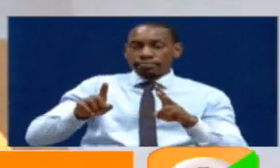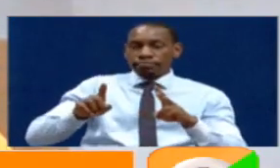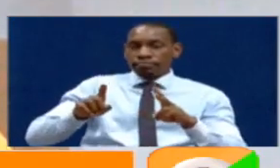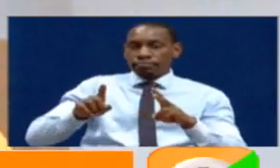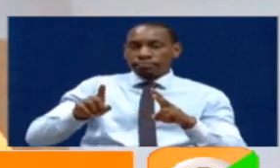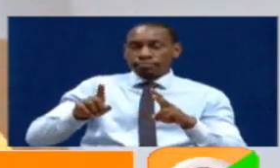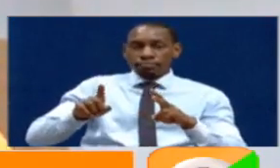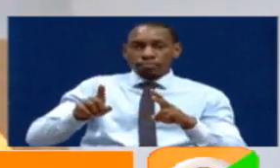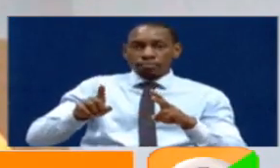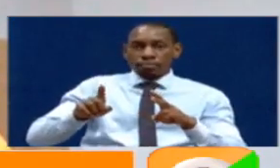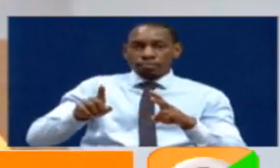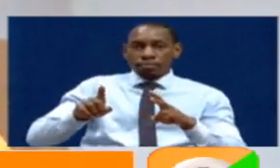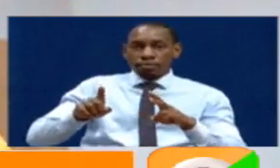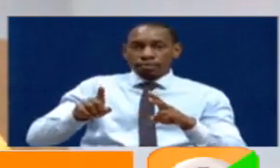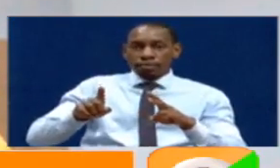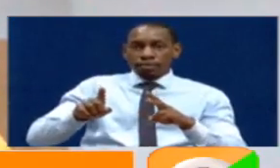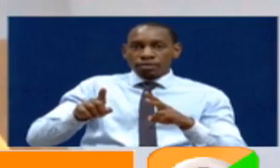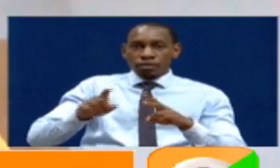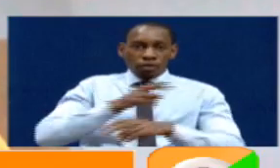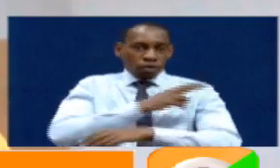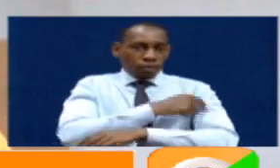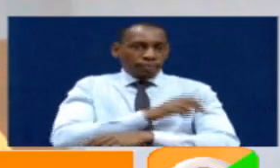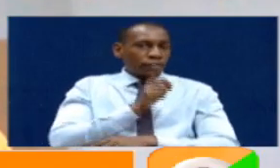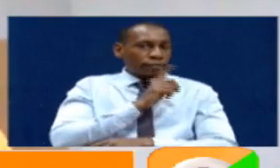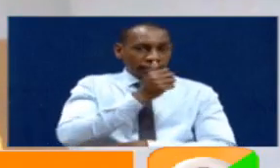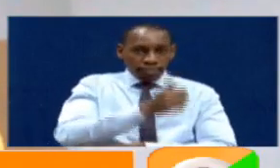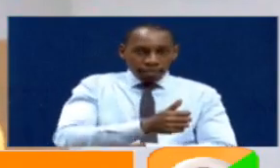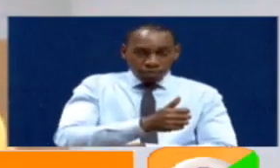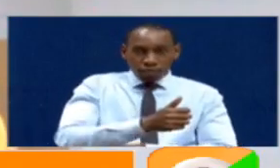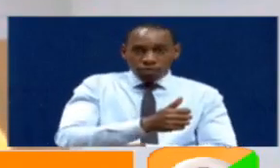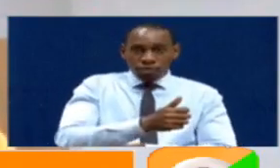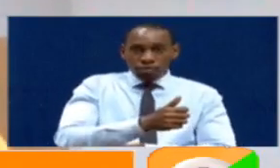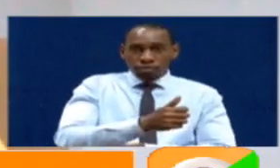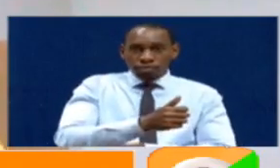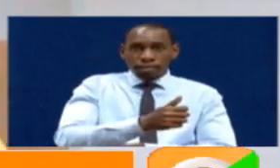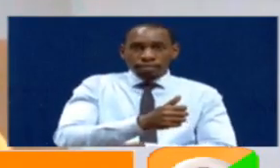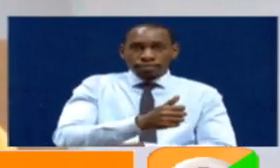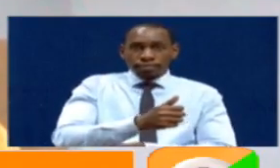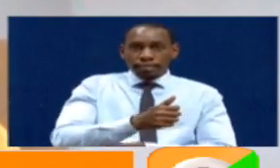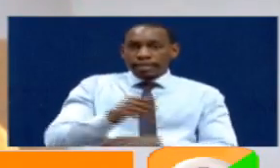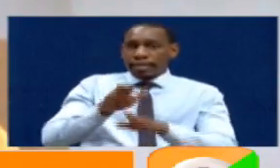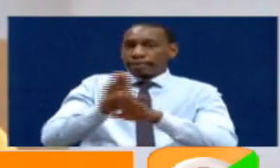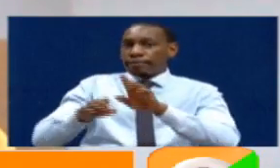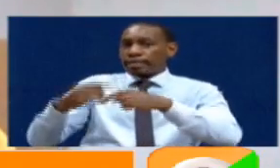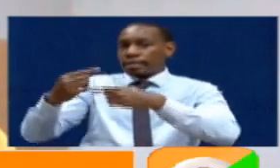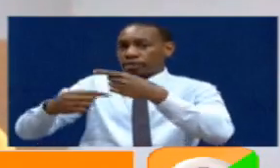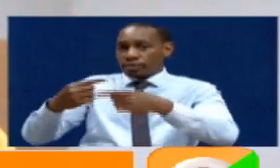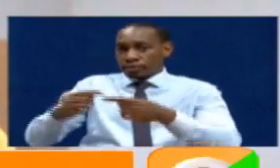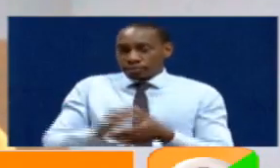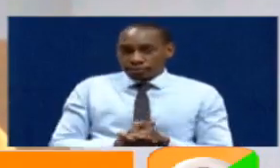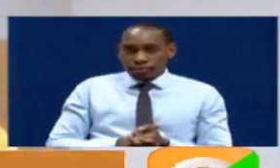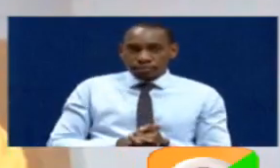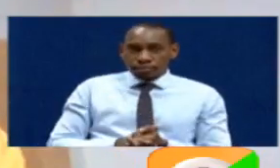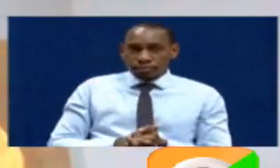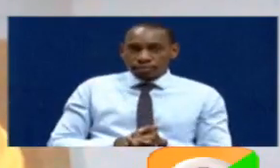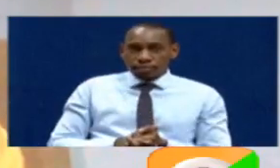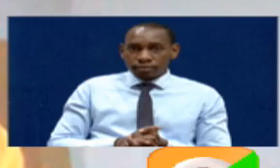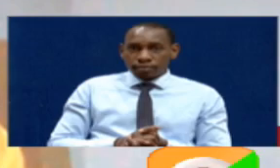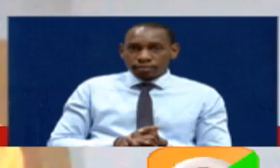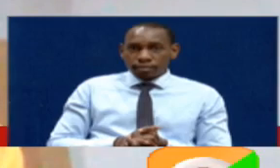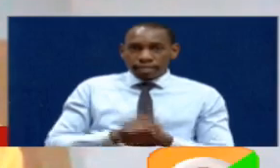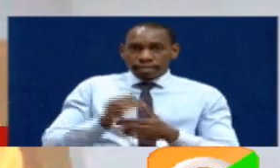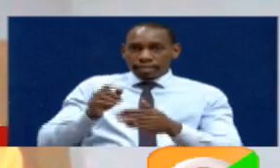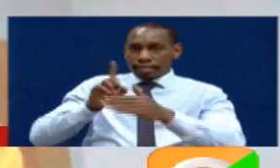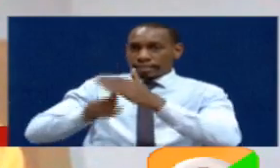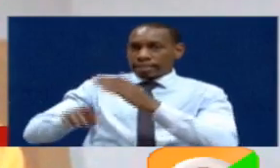to actually discharge me from hospital. So everything was going on, and I was in a